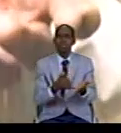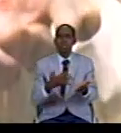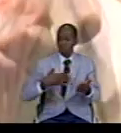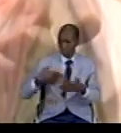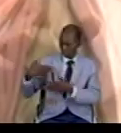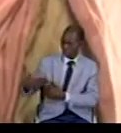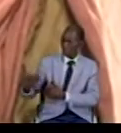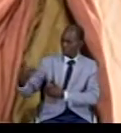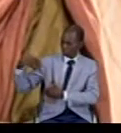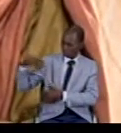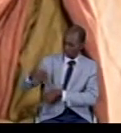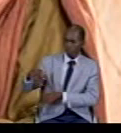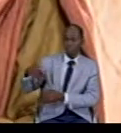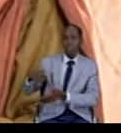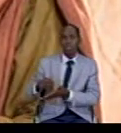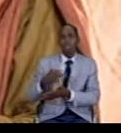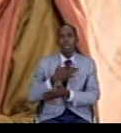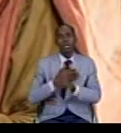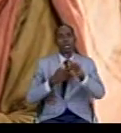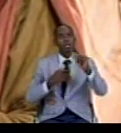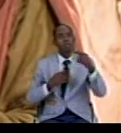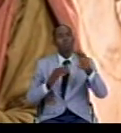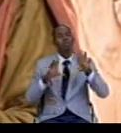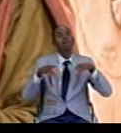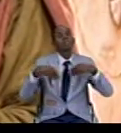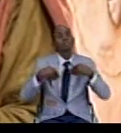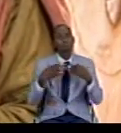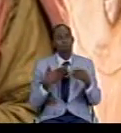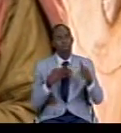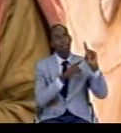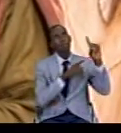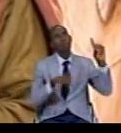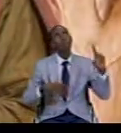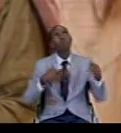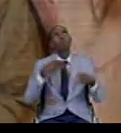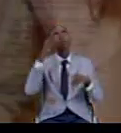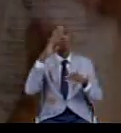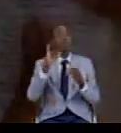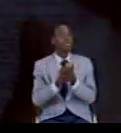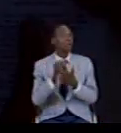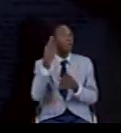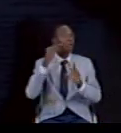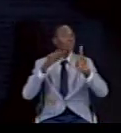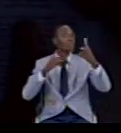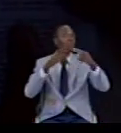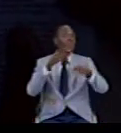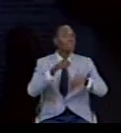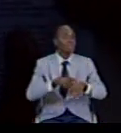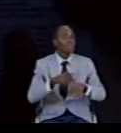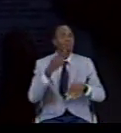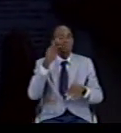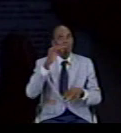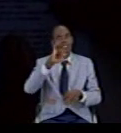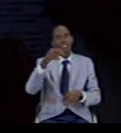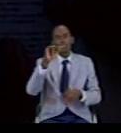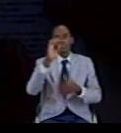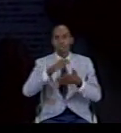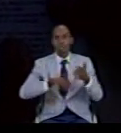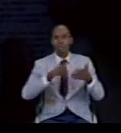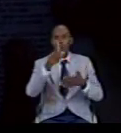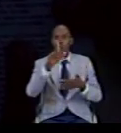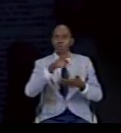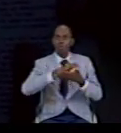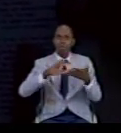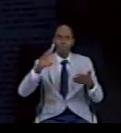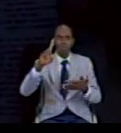there. And then Thomas said, My Lord and my God. That was the second time. Chapter 21, verse 1. After